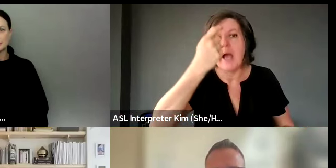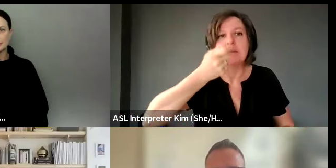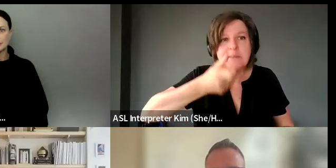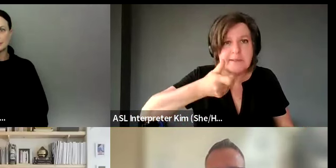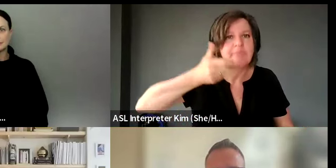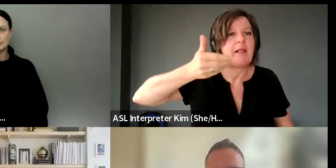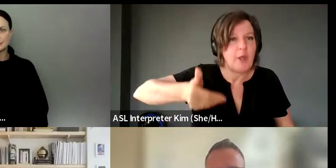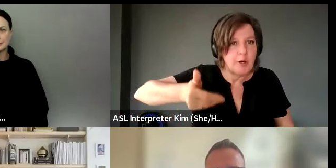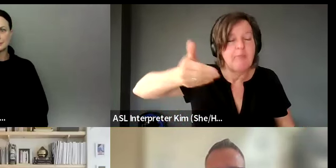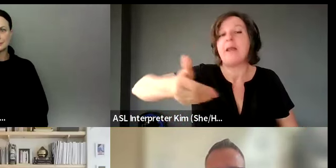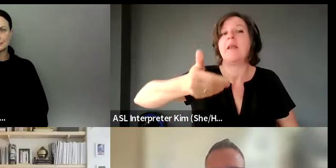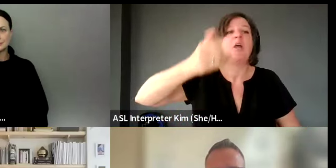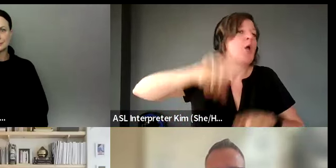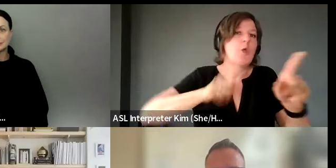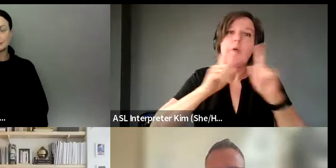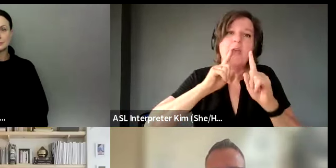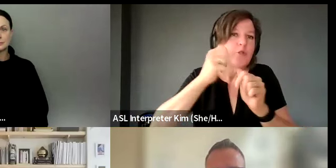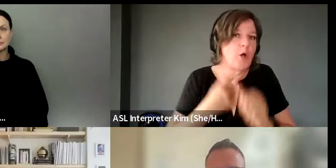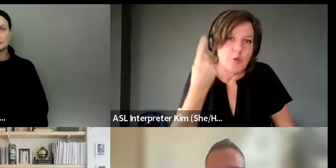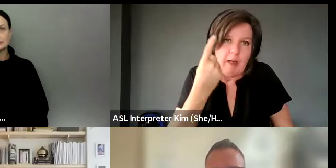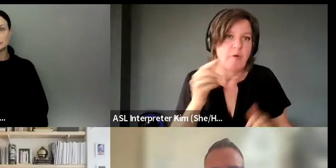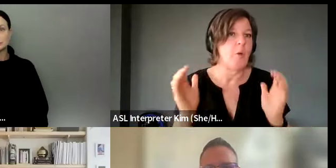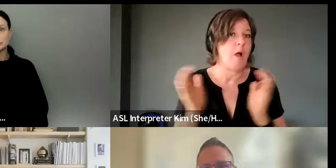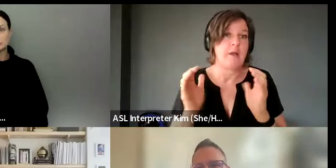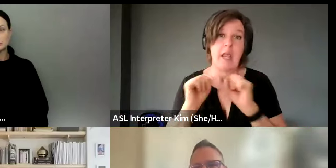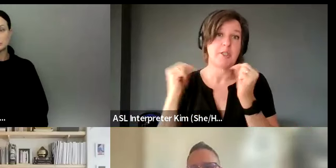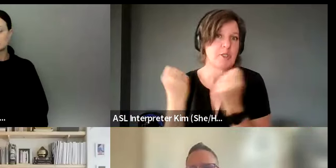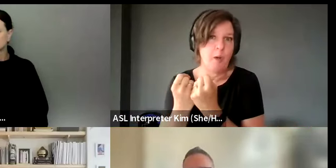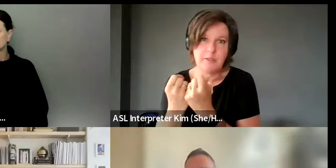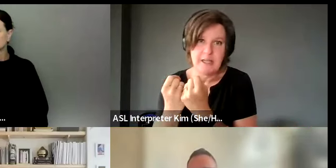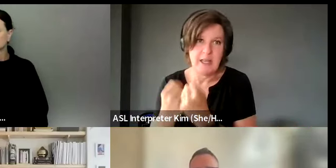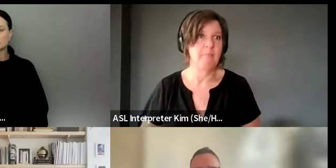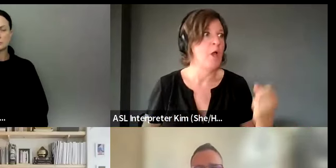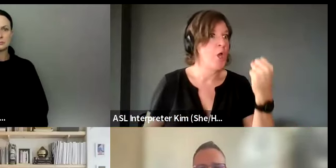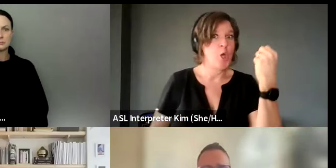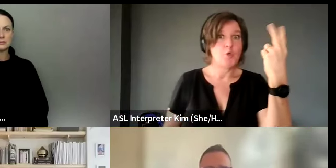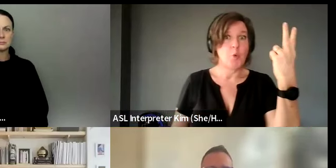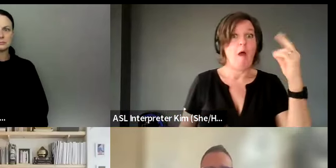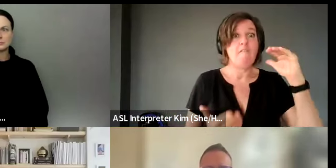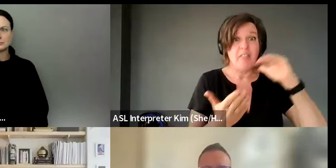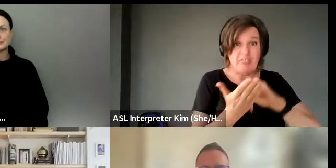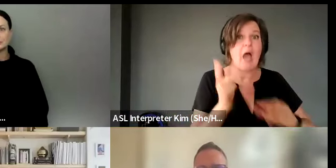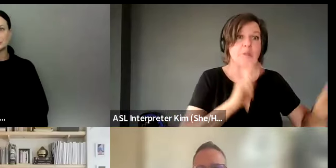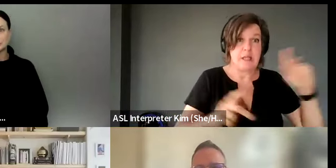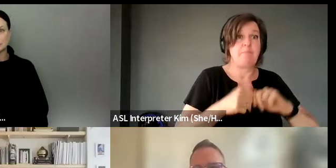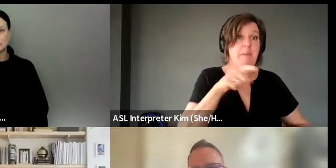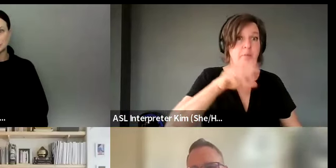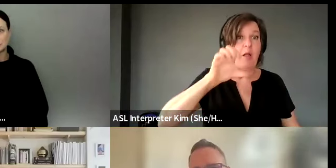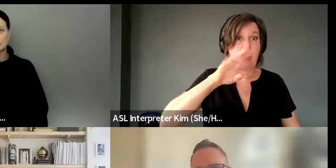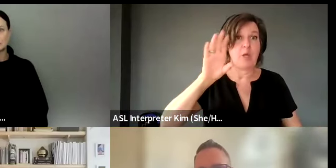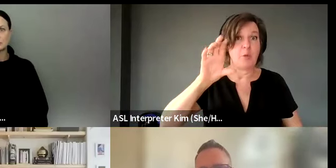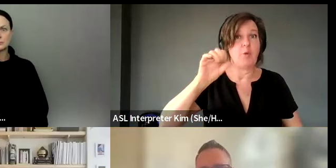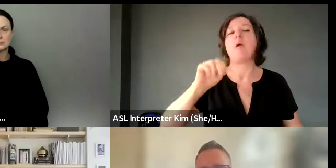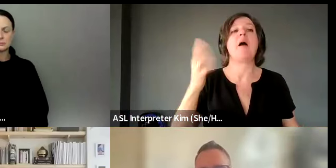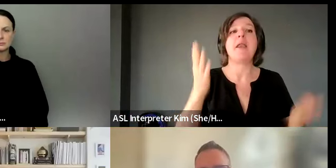single KubeCon, you cannot talk to everyone because it's a small team, 12,000 people at KubeCon. I mean, some people may not even have realized that people were there, even though